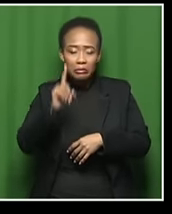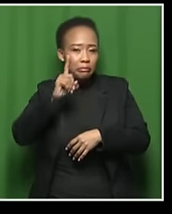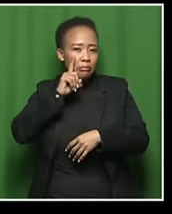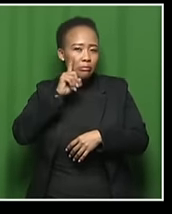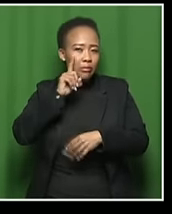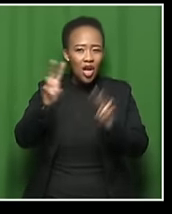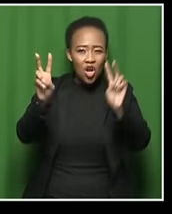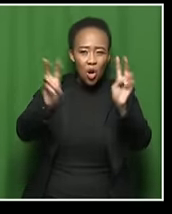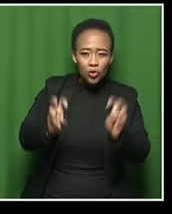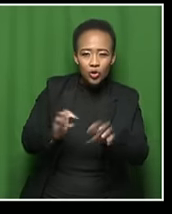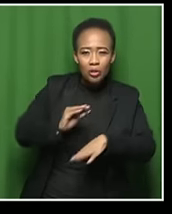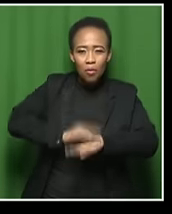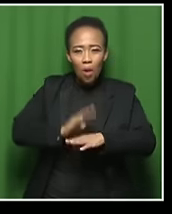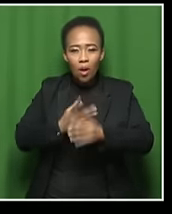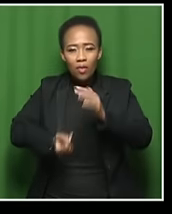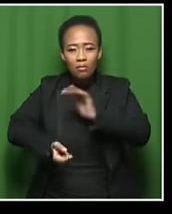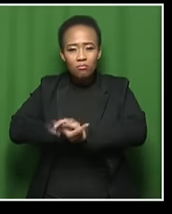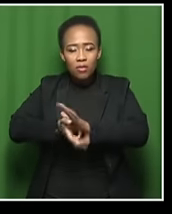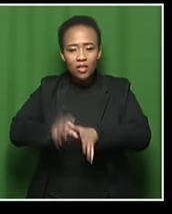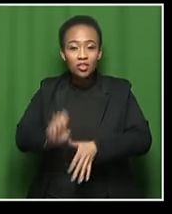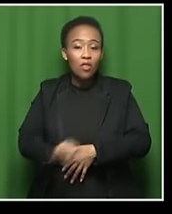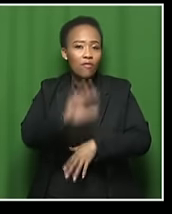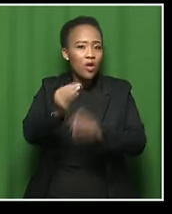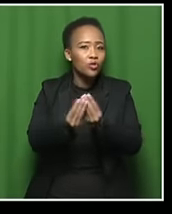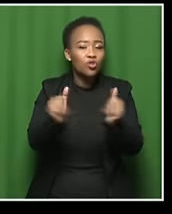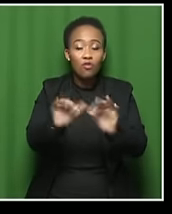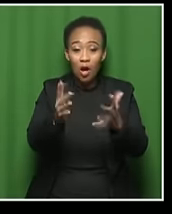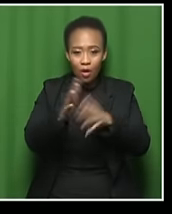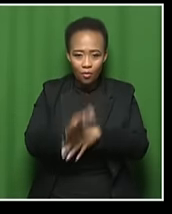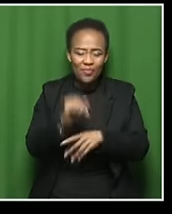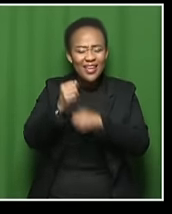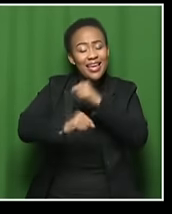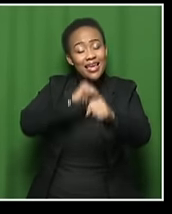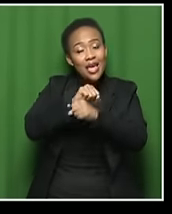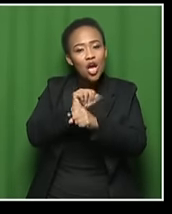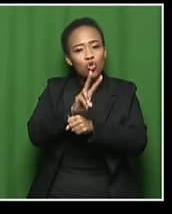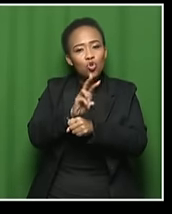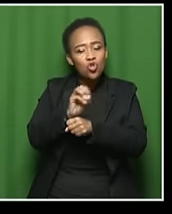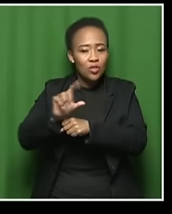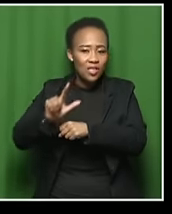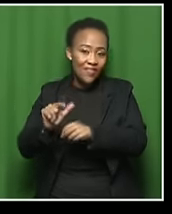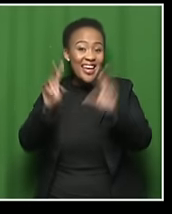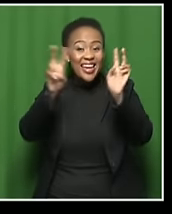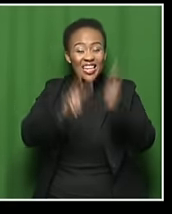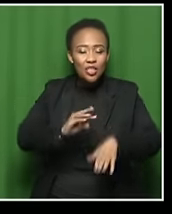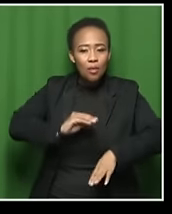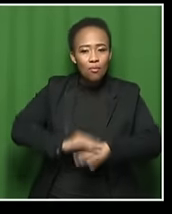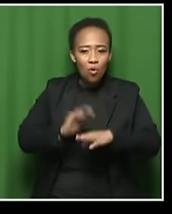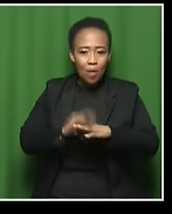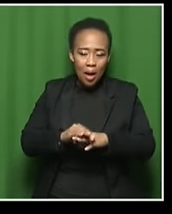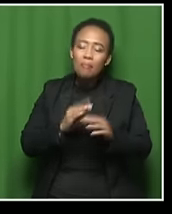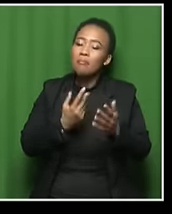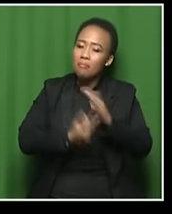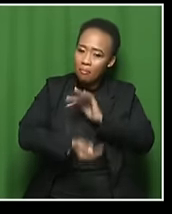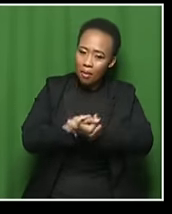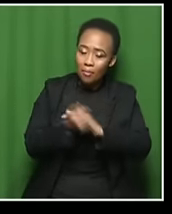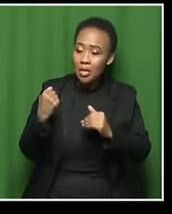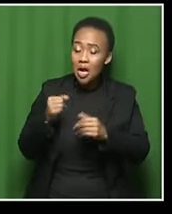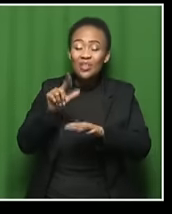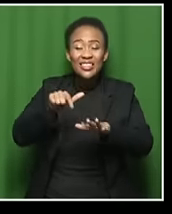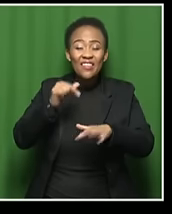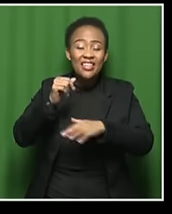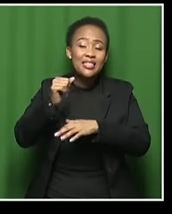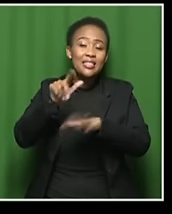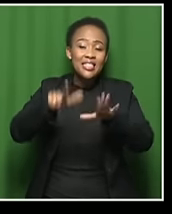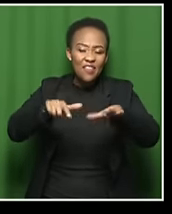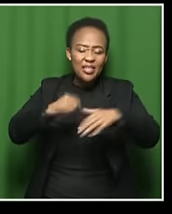crisis in South Africa. Our energy crisis began in 2007, and the fact that it persists 17 years later is a travesty for the South